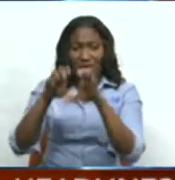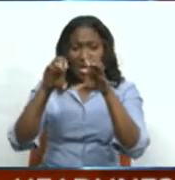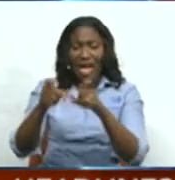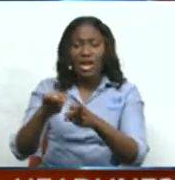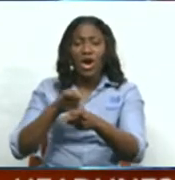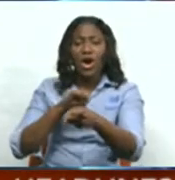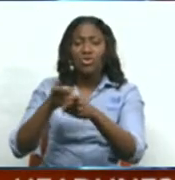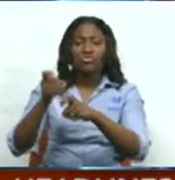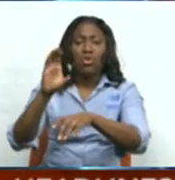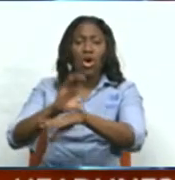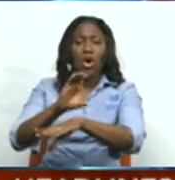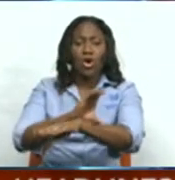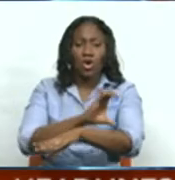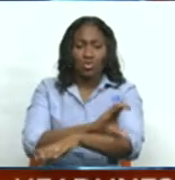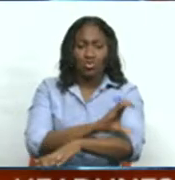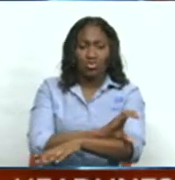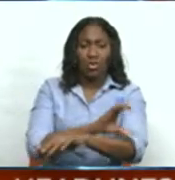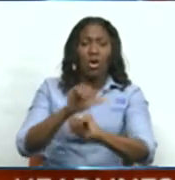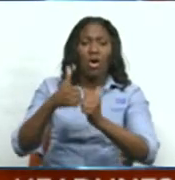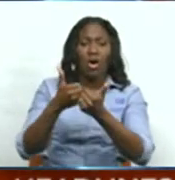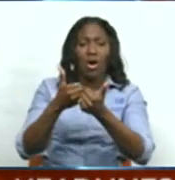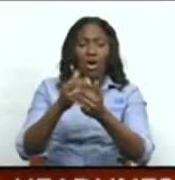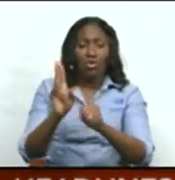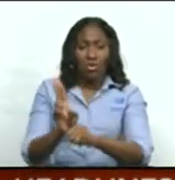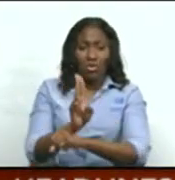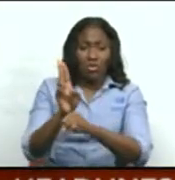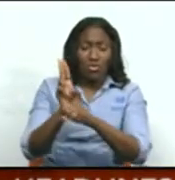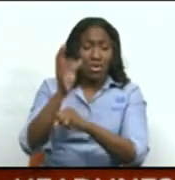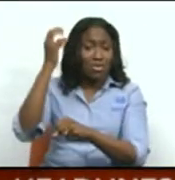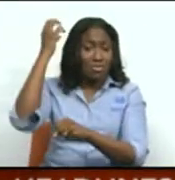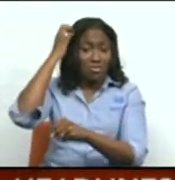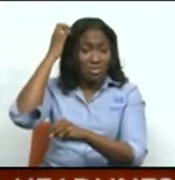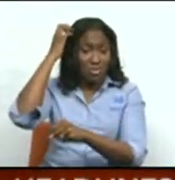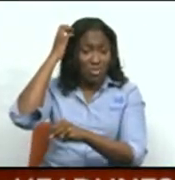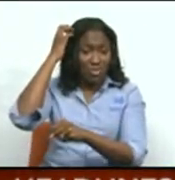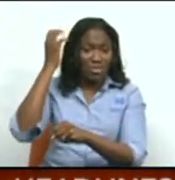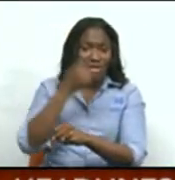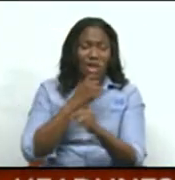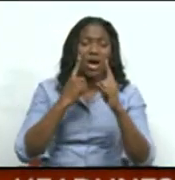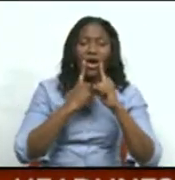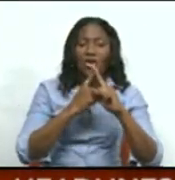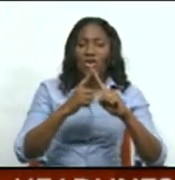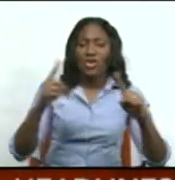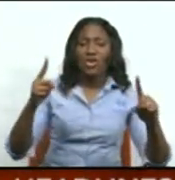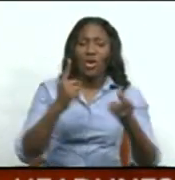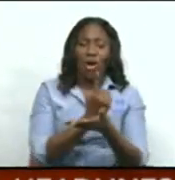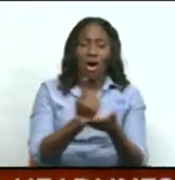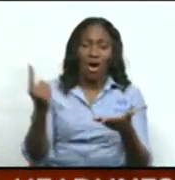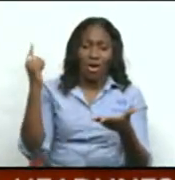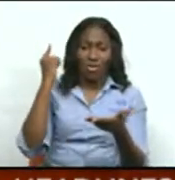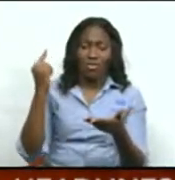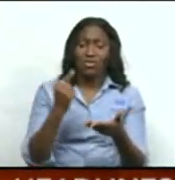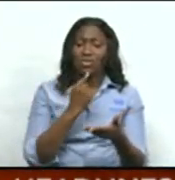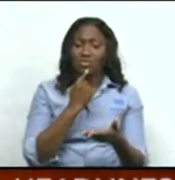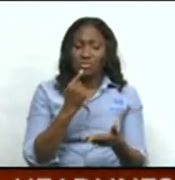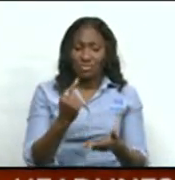a computer mouse using just their thoughts. Musk made the announcement on social media last week that ultimately went viral.